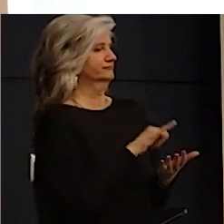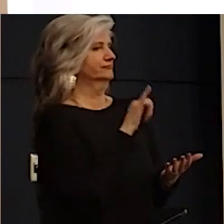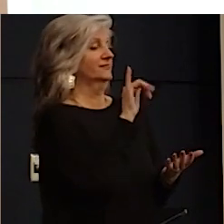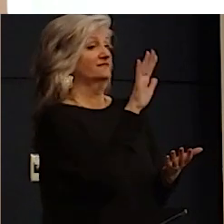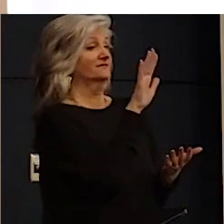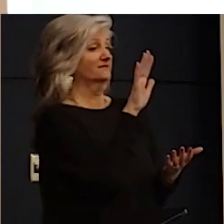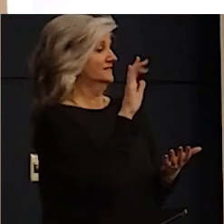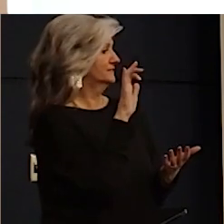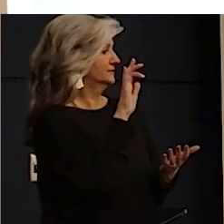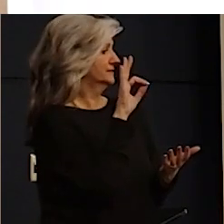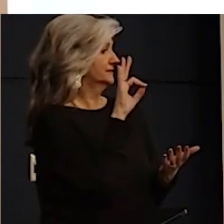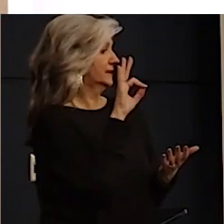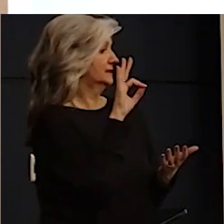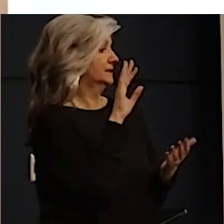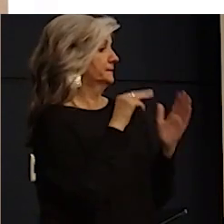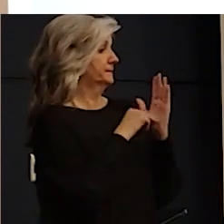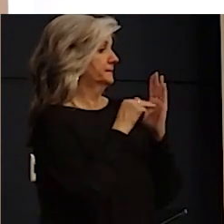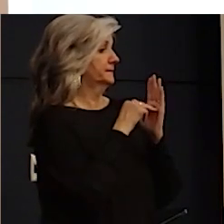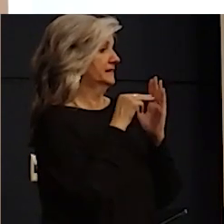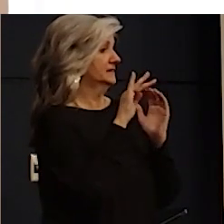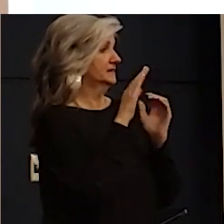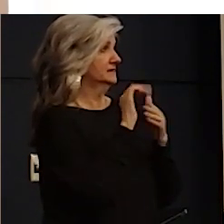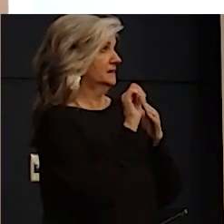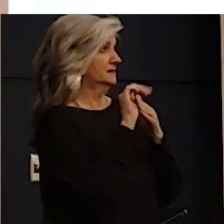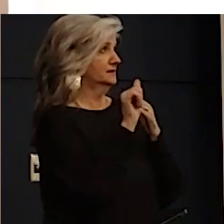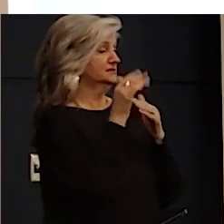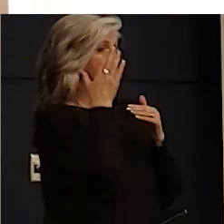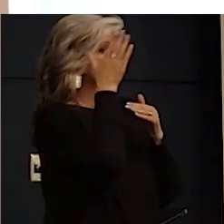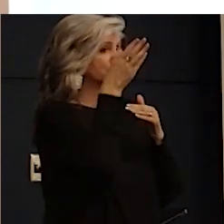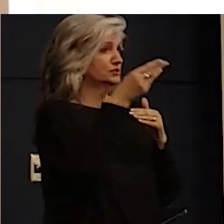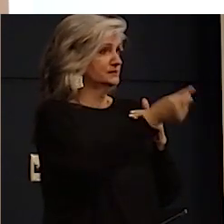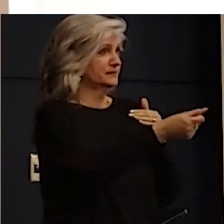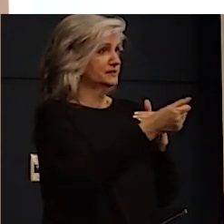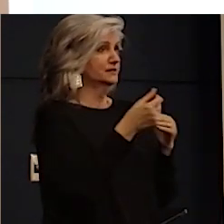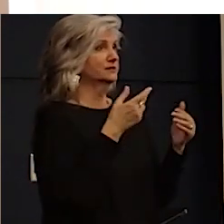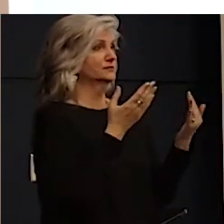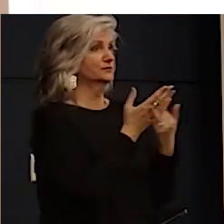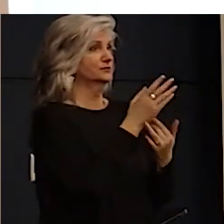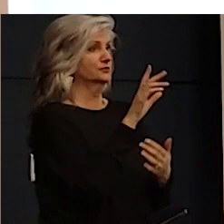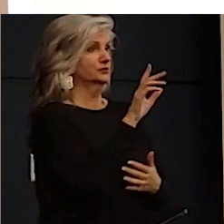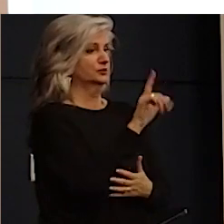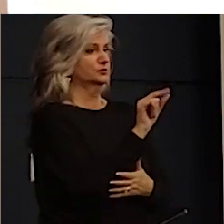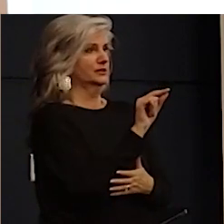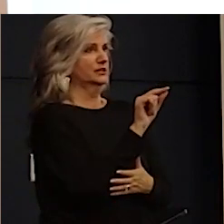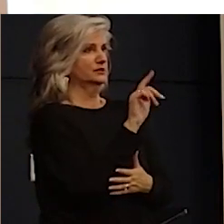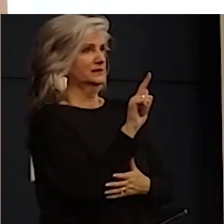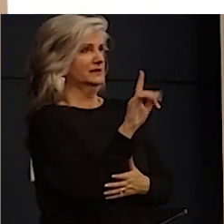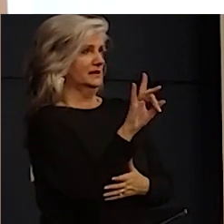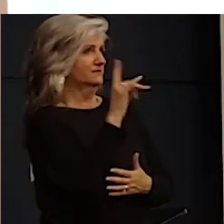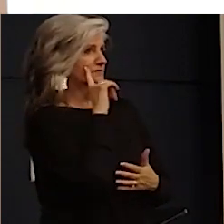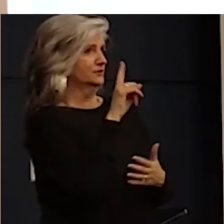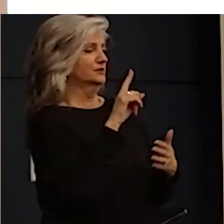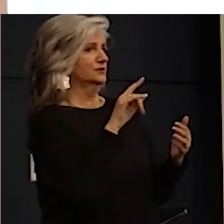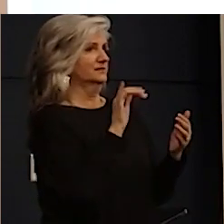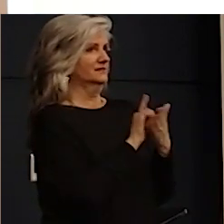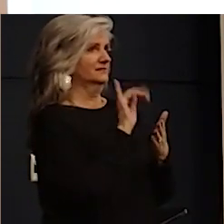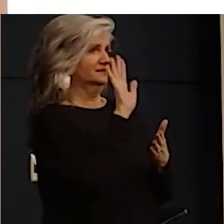million in past and future expected spending through 2028 for those TDSIC plans.